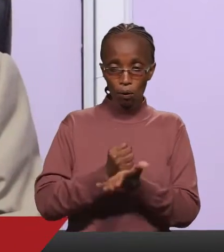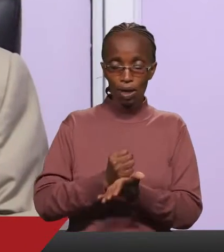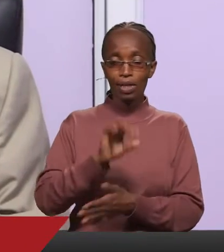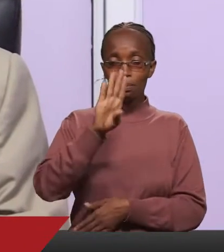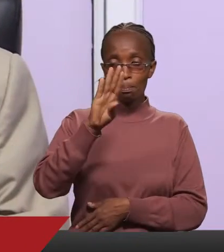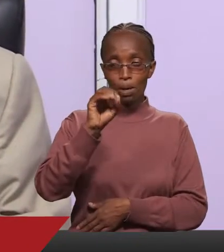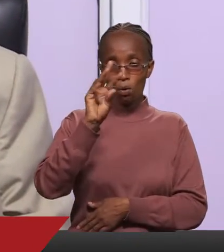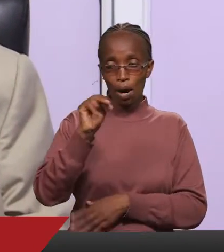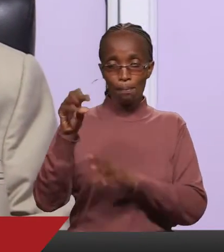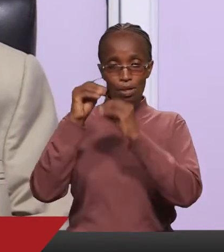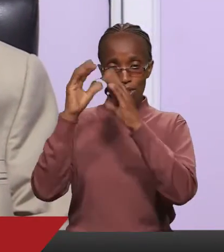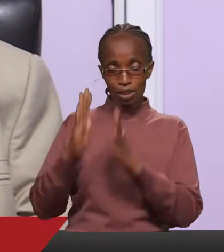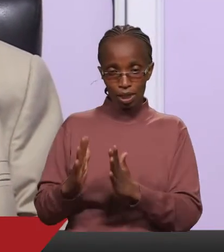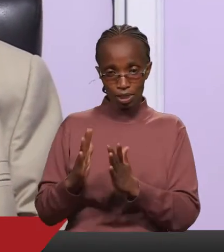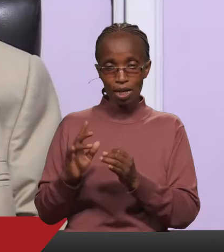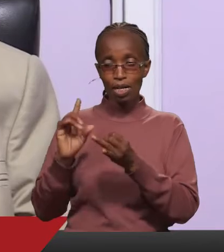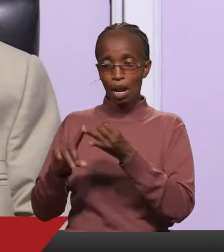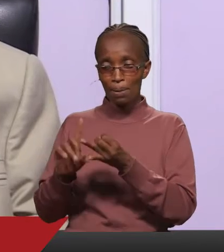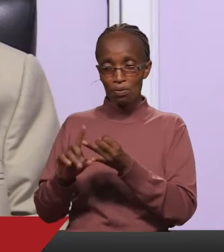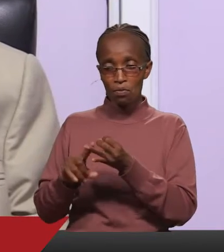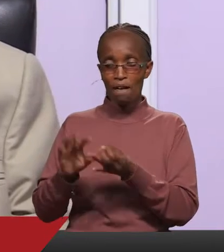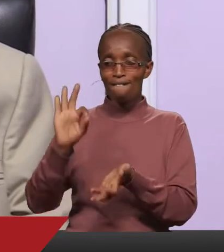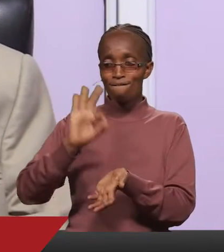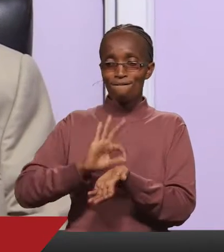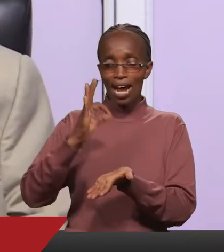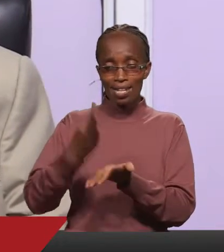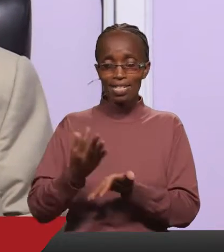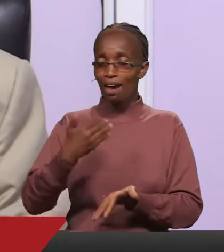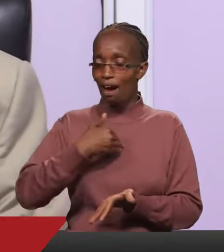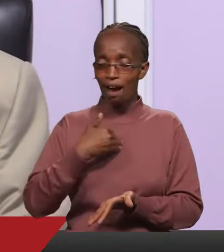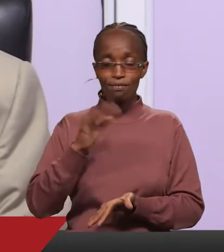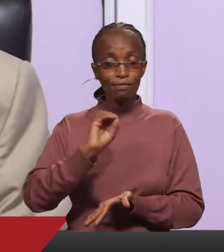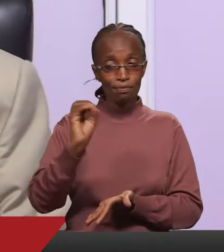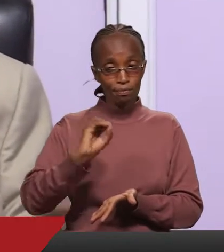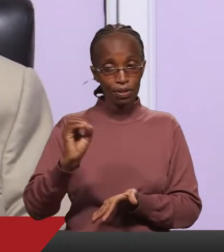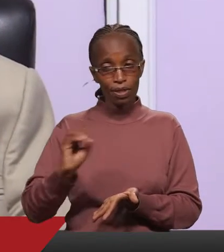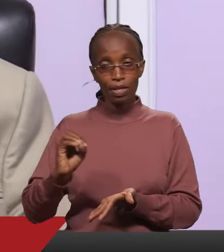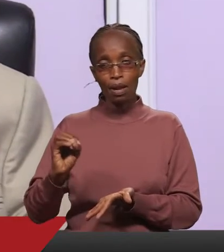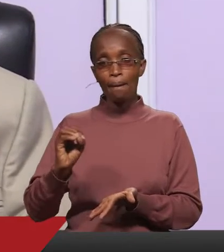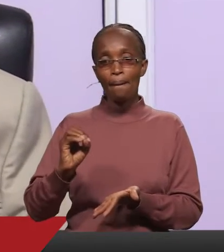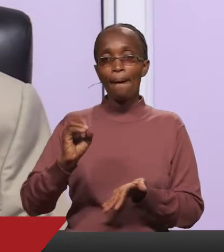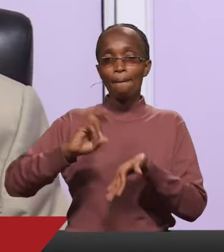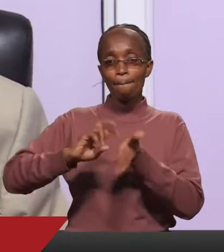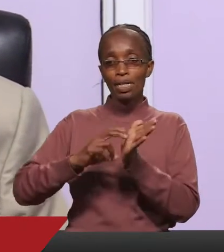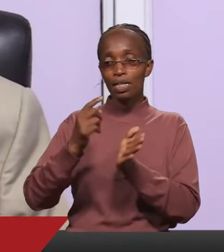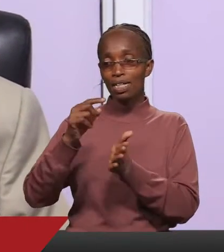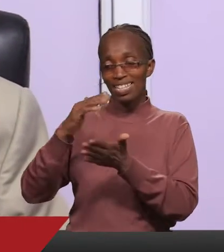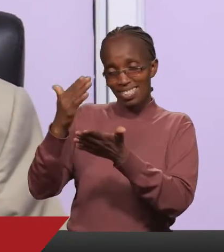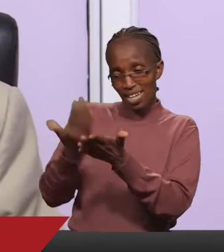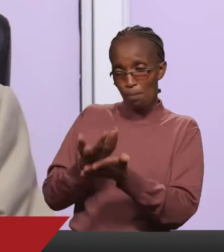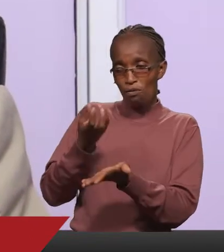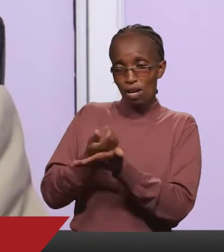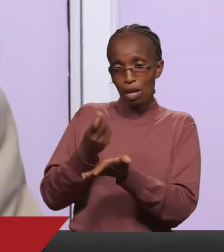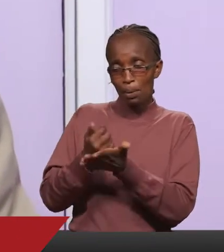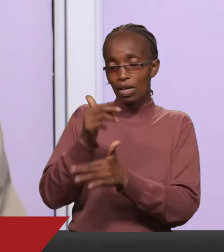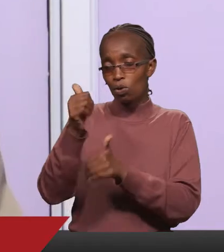teachers, and you understand there are no funds for such. And therefore, even some of these